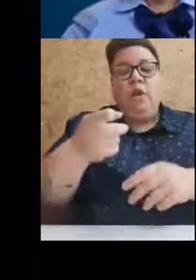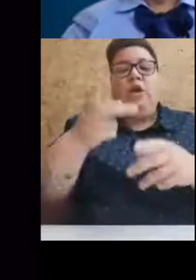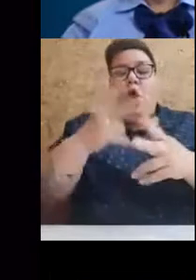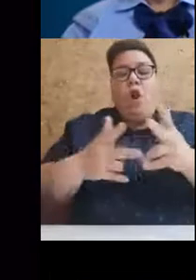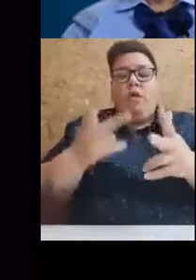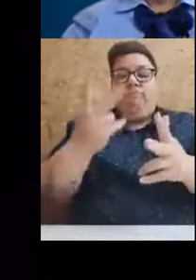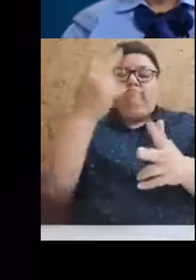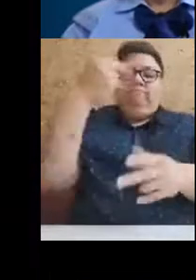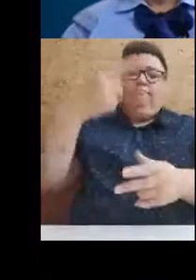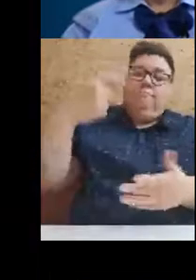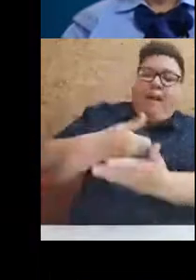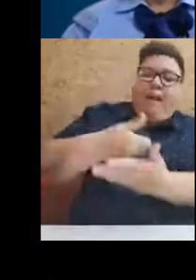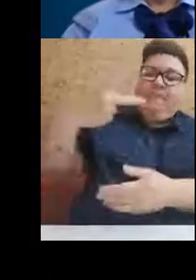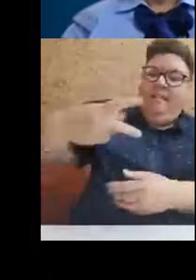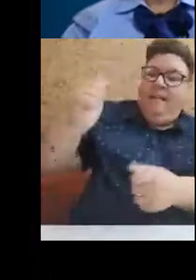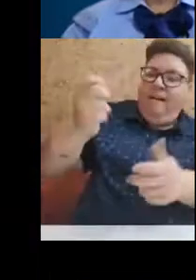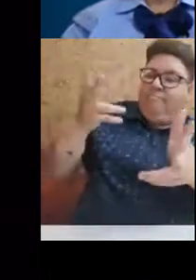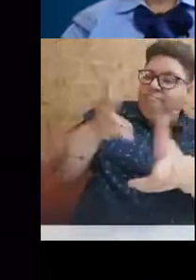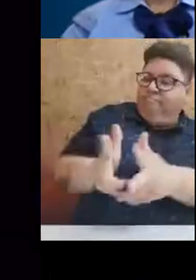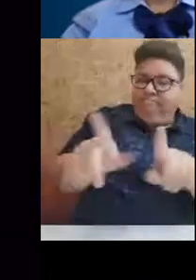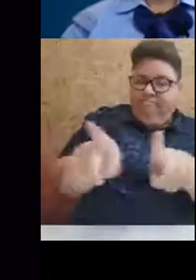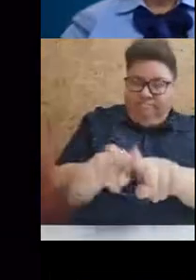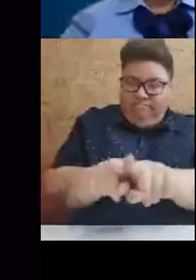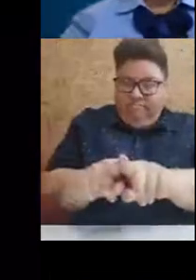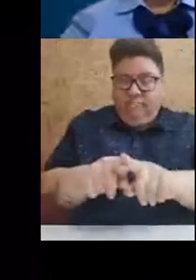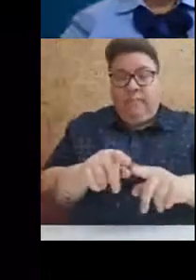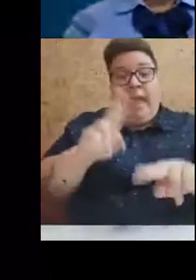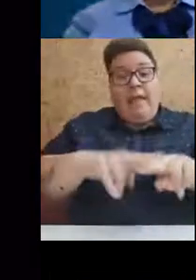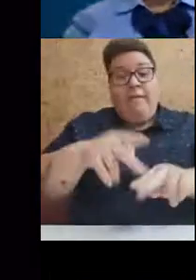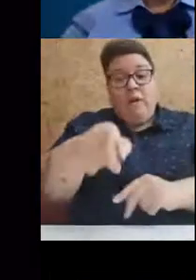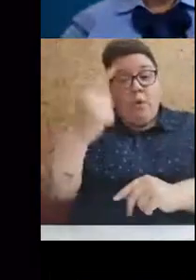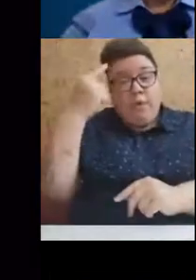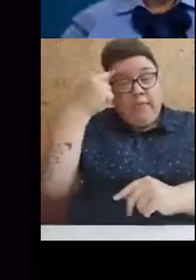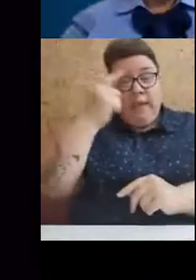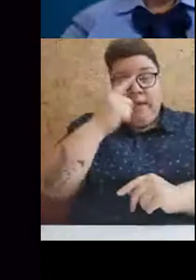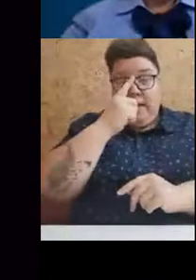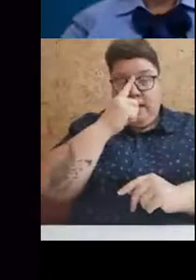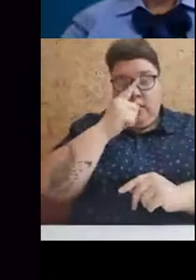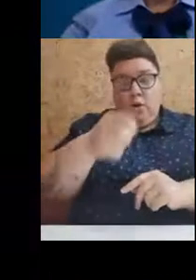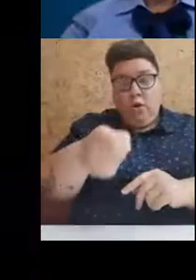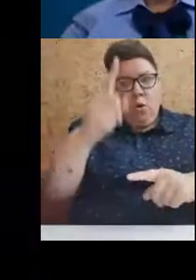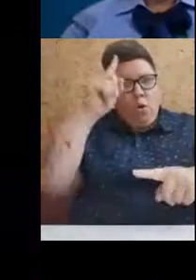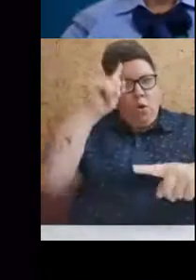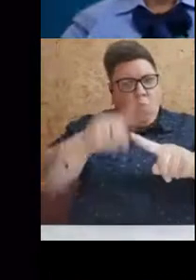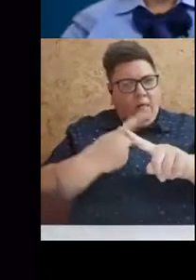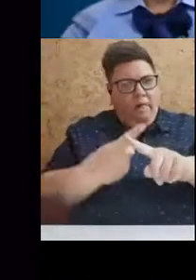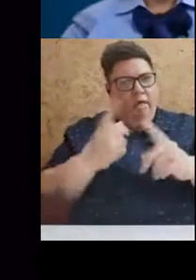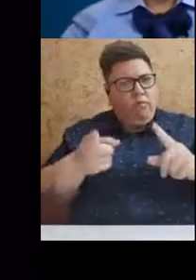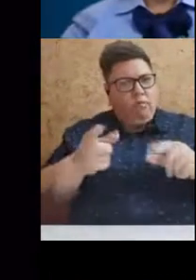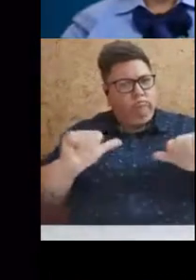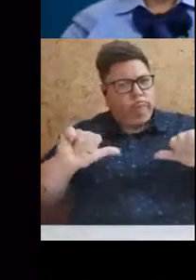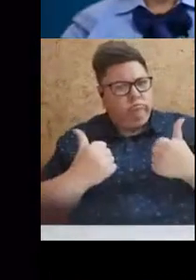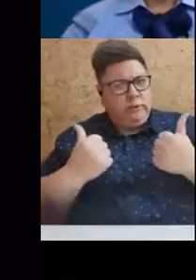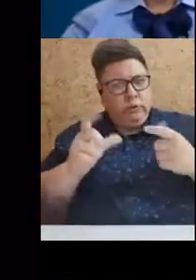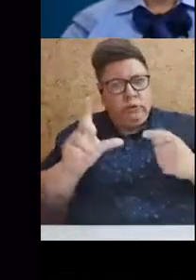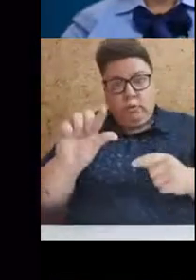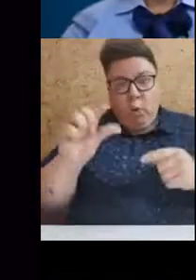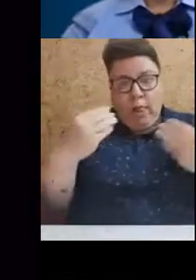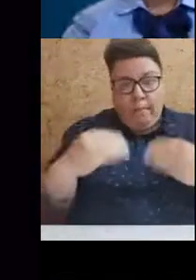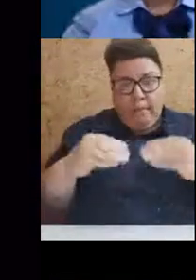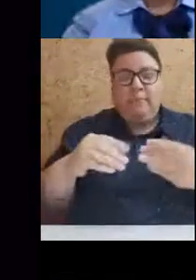in other words, if you think that you qualify for small business corporation tax, it's merely a tick on your